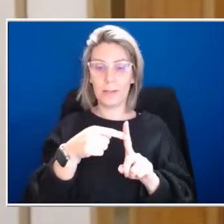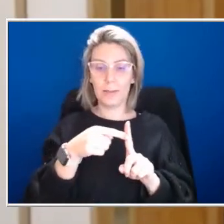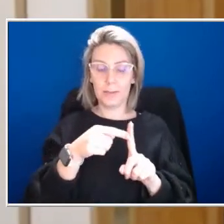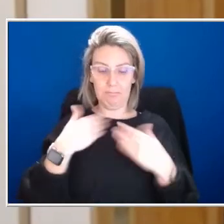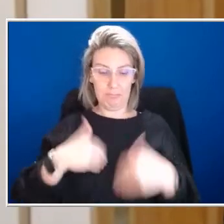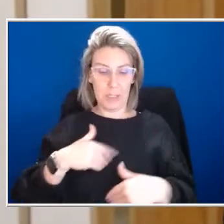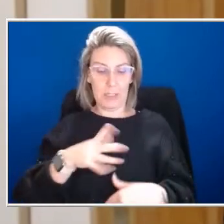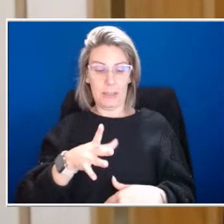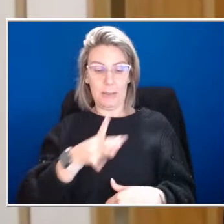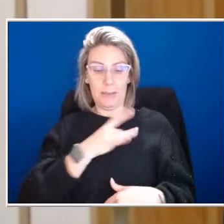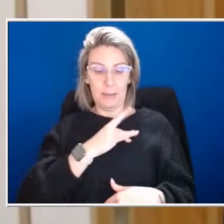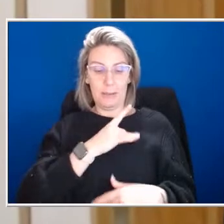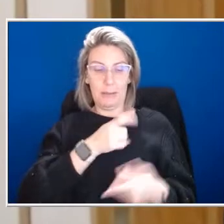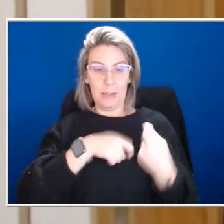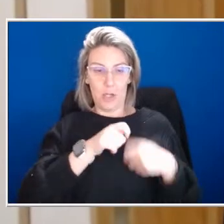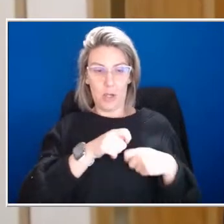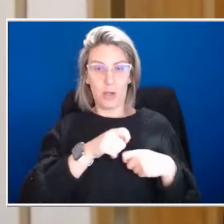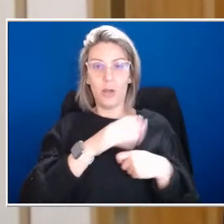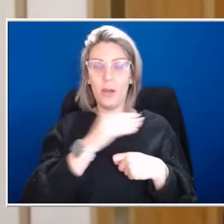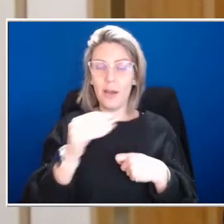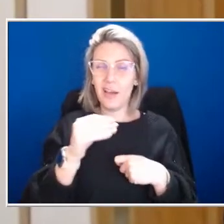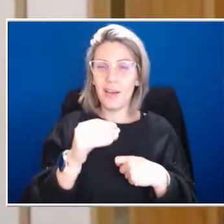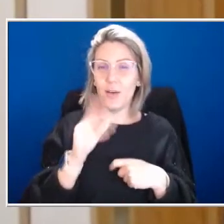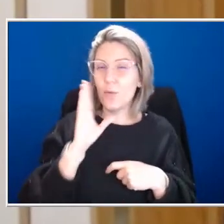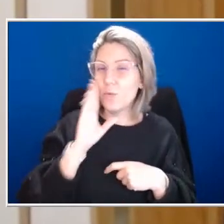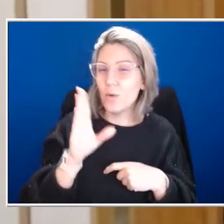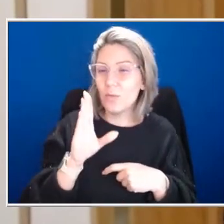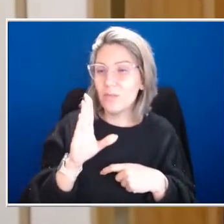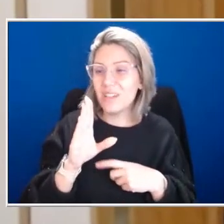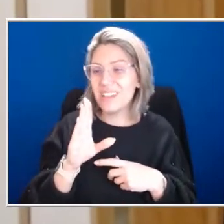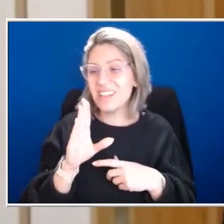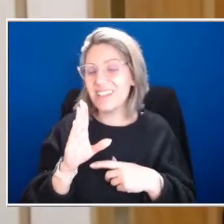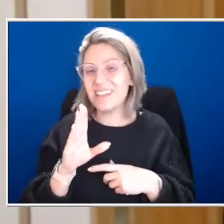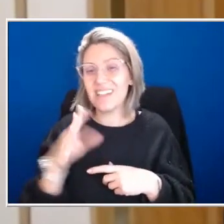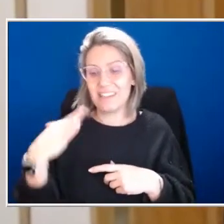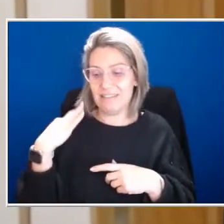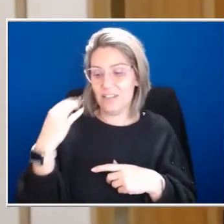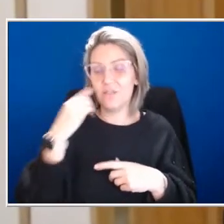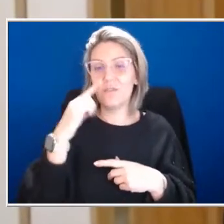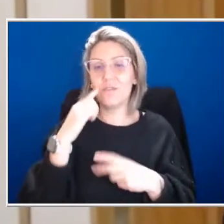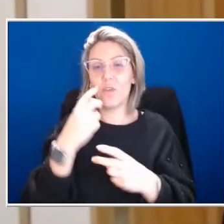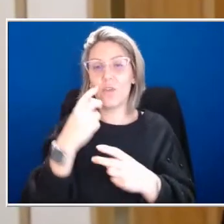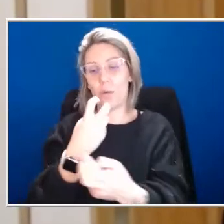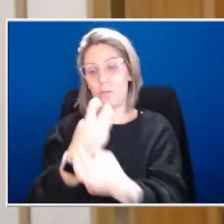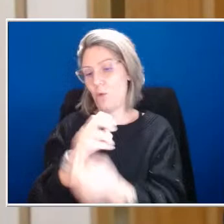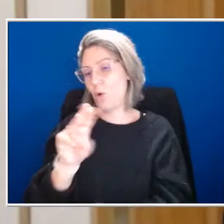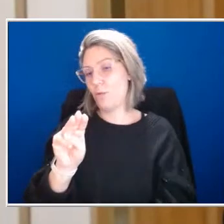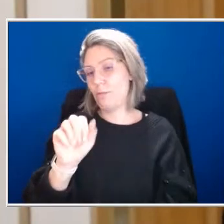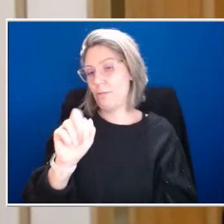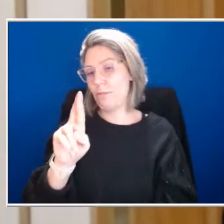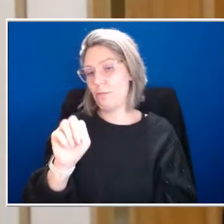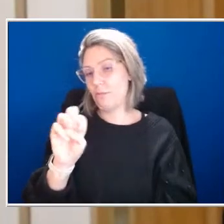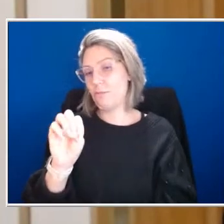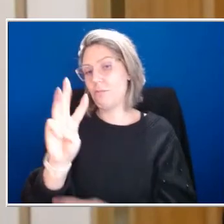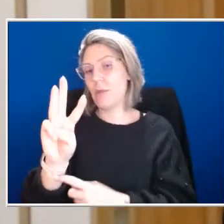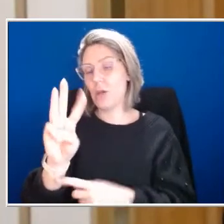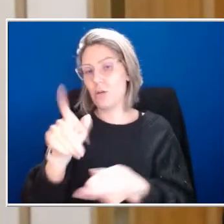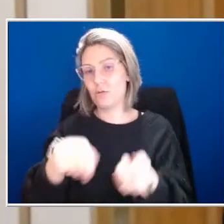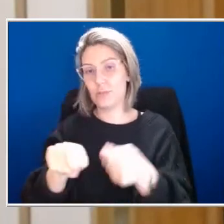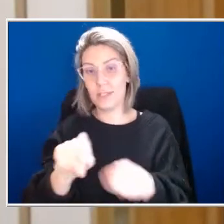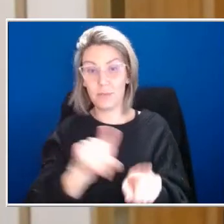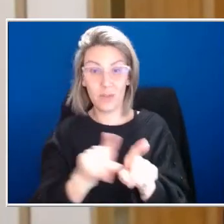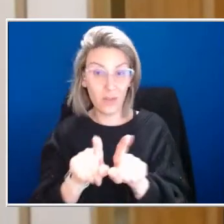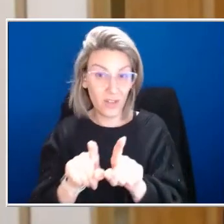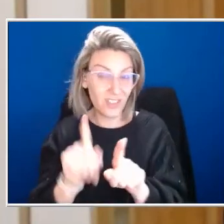in remission, will he be a candidate for bone marrow transplant? As I said, it's a three-pronged approach, and you need a bone marrow transplant